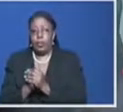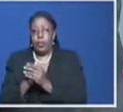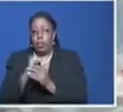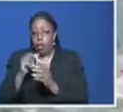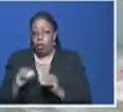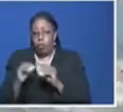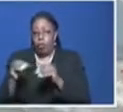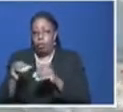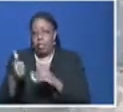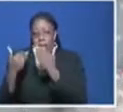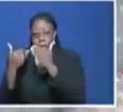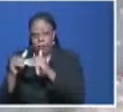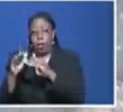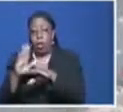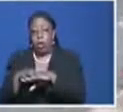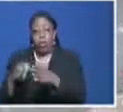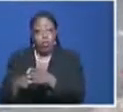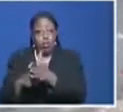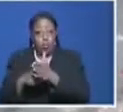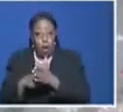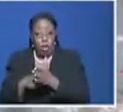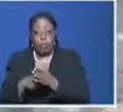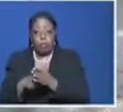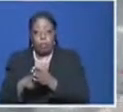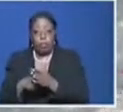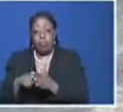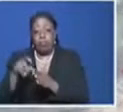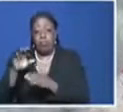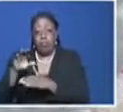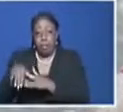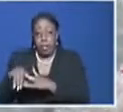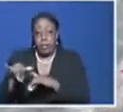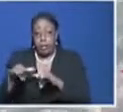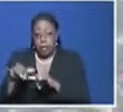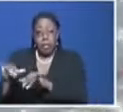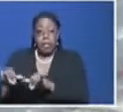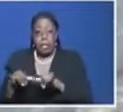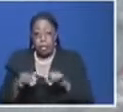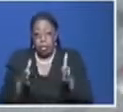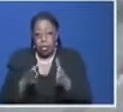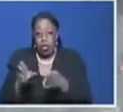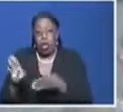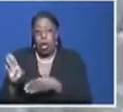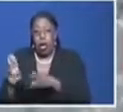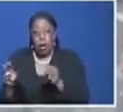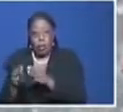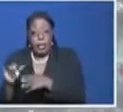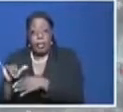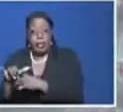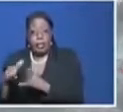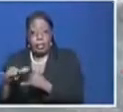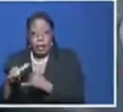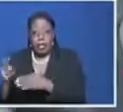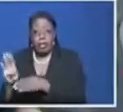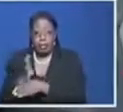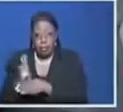requirements, albeit there are requirements that have to be met. The greater challenges that small and medium-sized businesses have always had in the